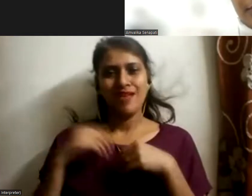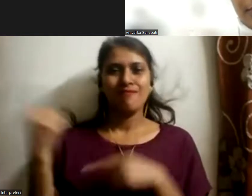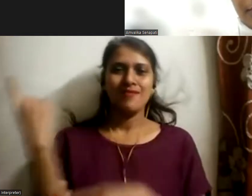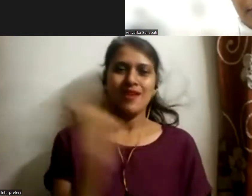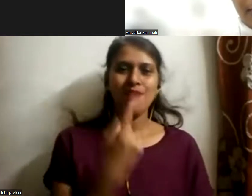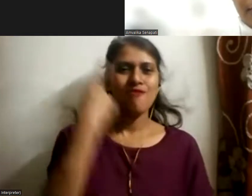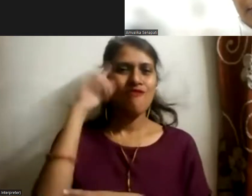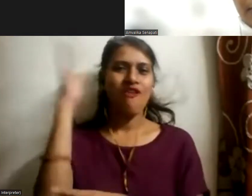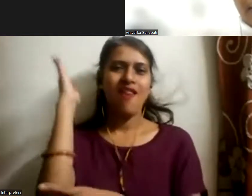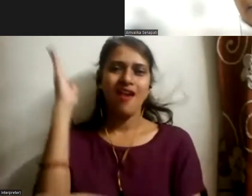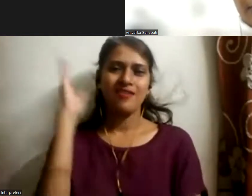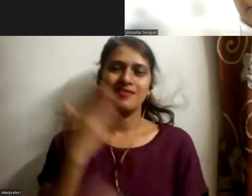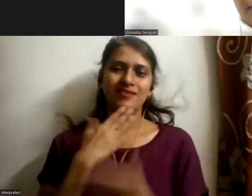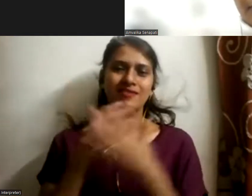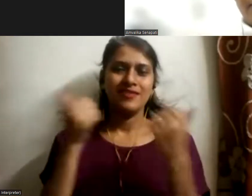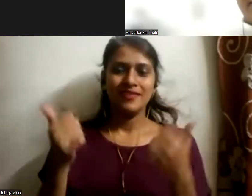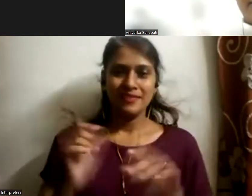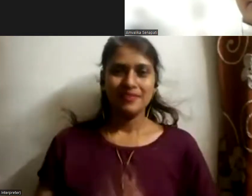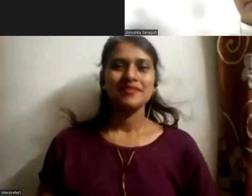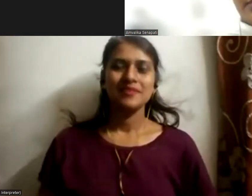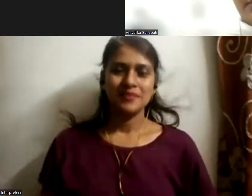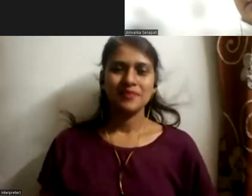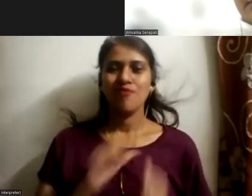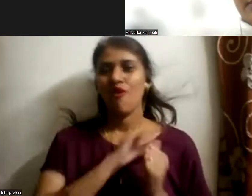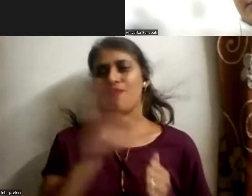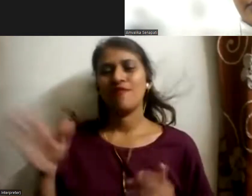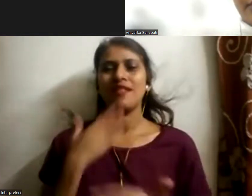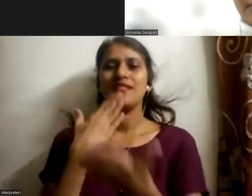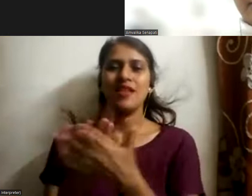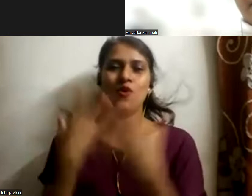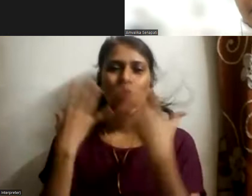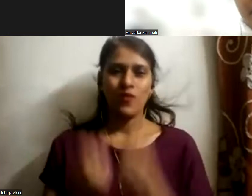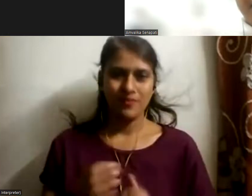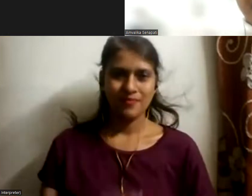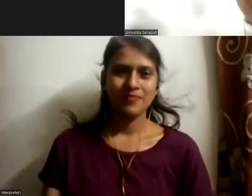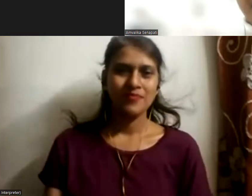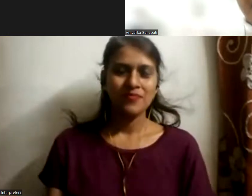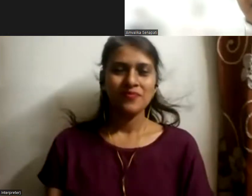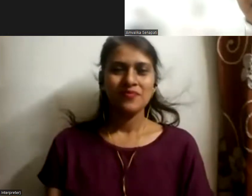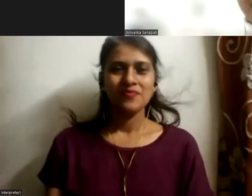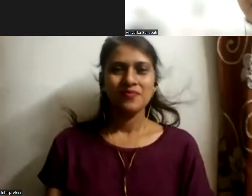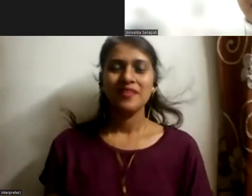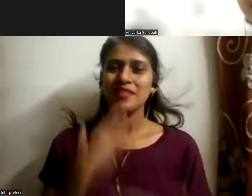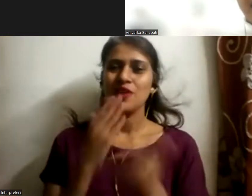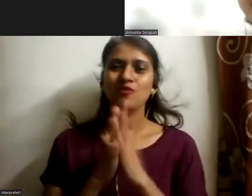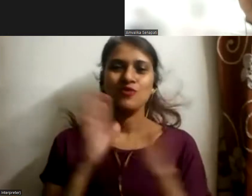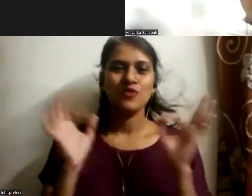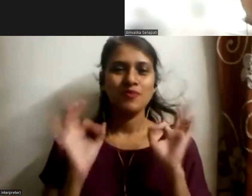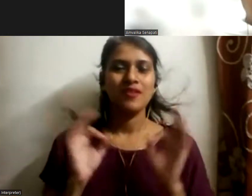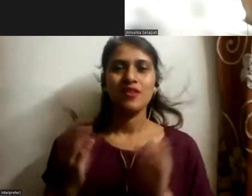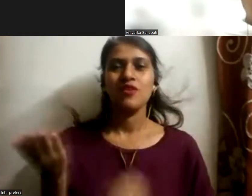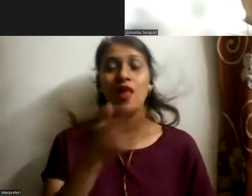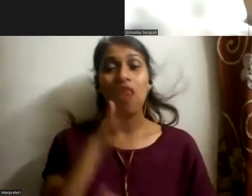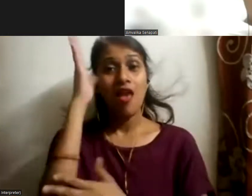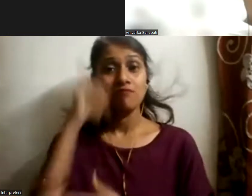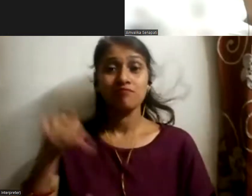I'm sure it was helpful for all of us. So thanks again. And thank you so much. I hope everyone liked the lecture